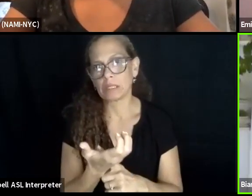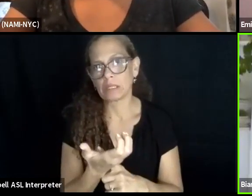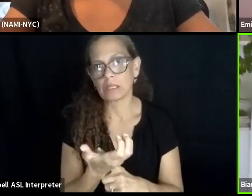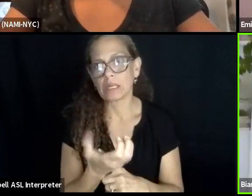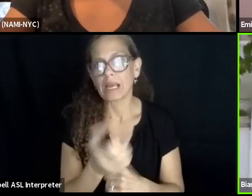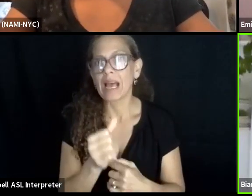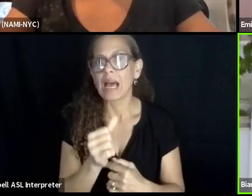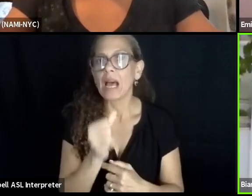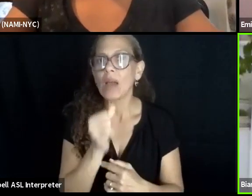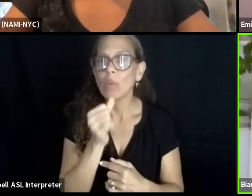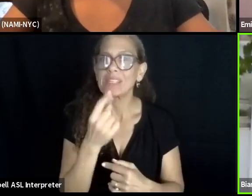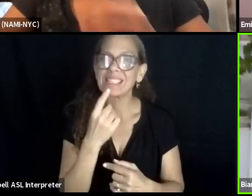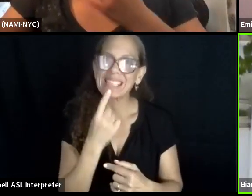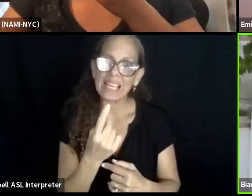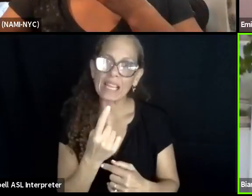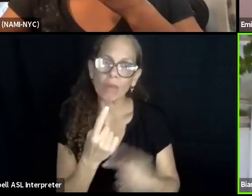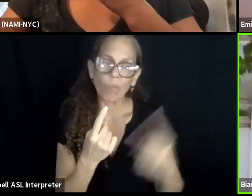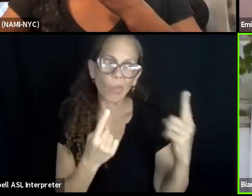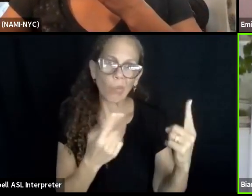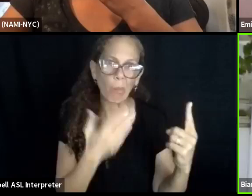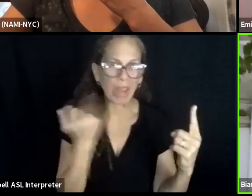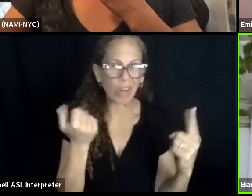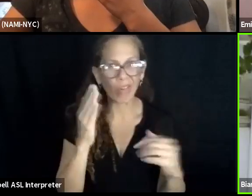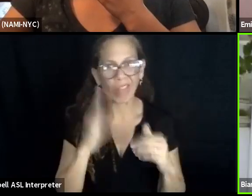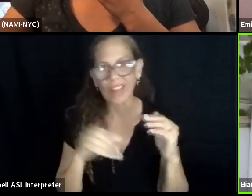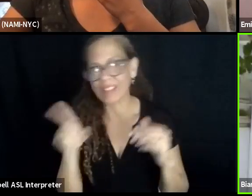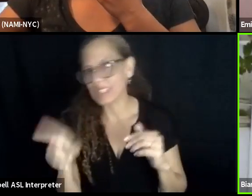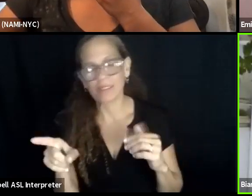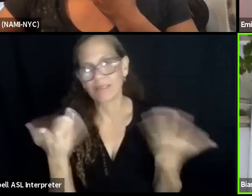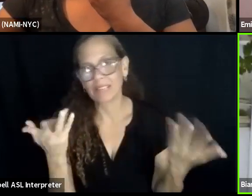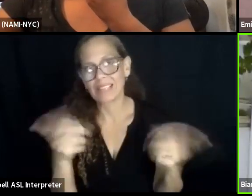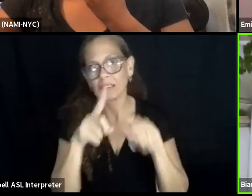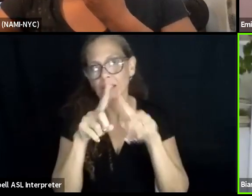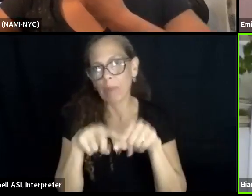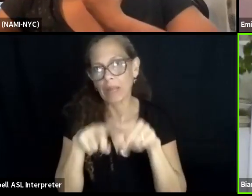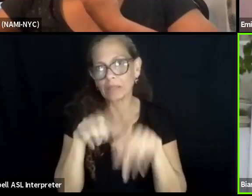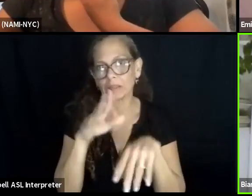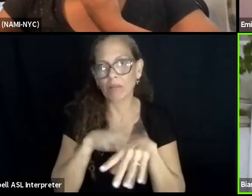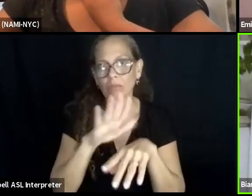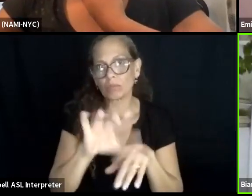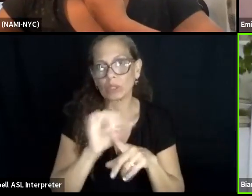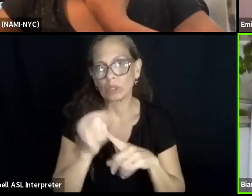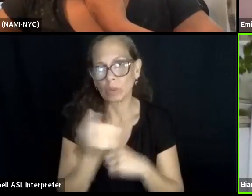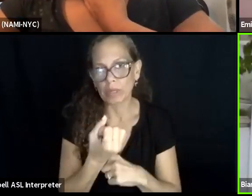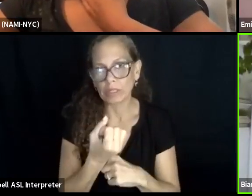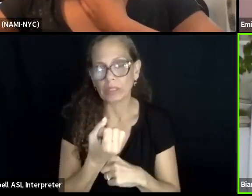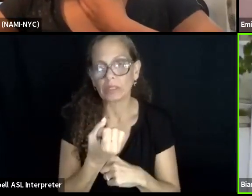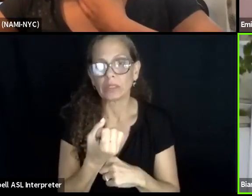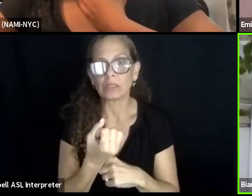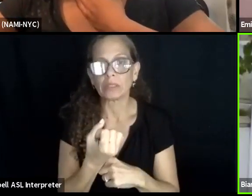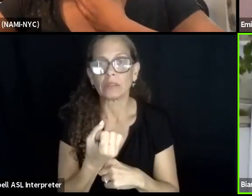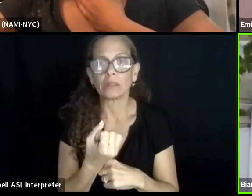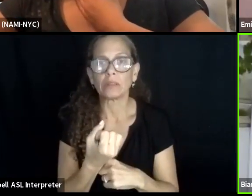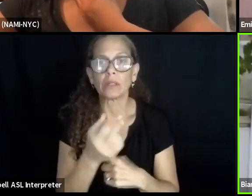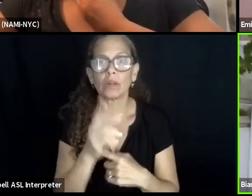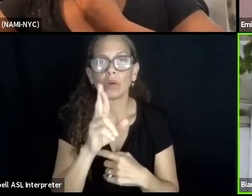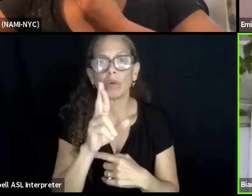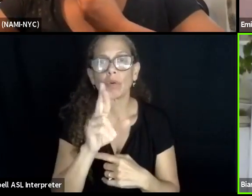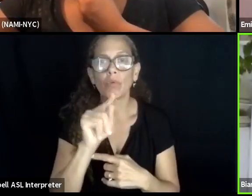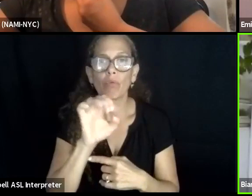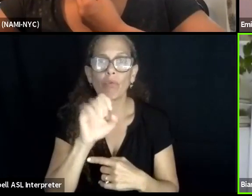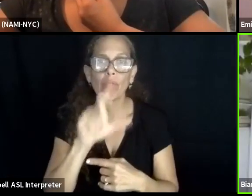I won't say that one is better than the other. I think it's really dependent on the situation that you're in. In terms of rational emotional behavior